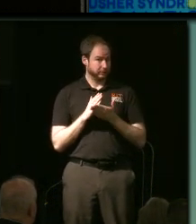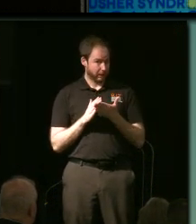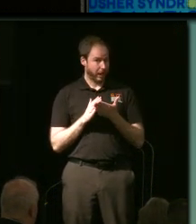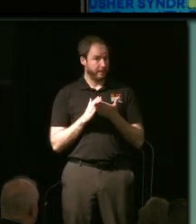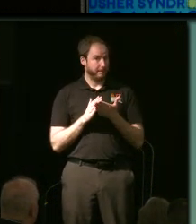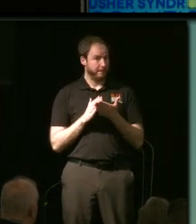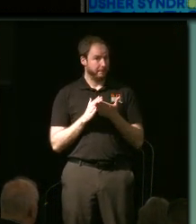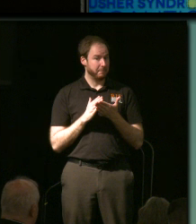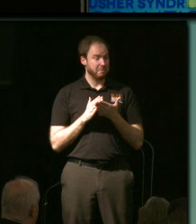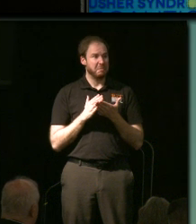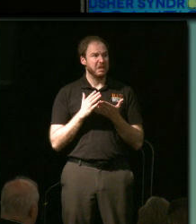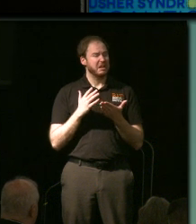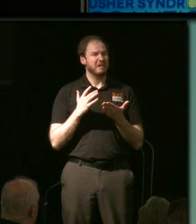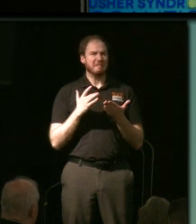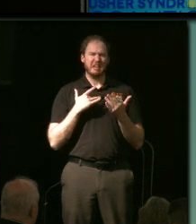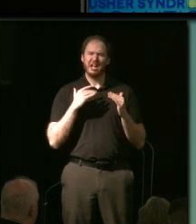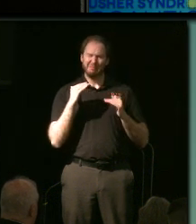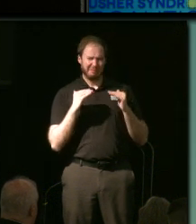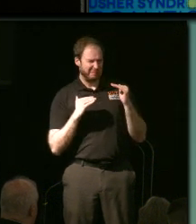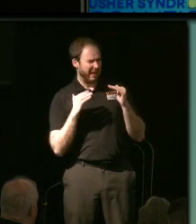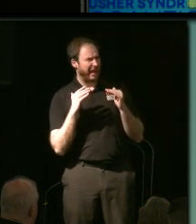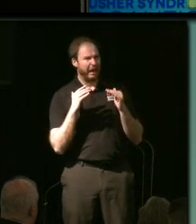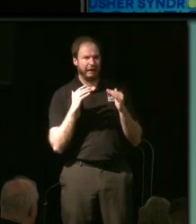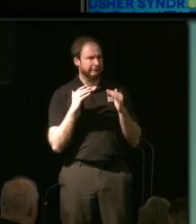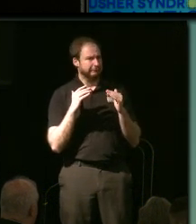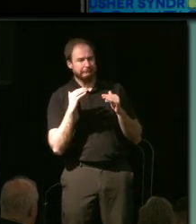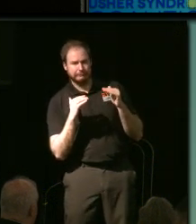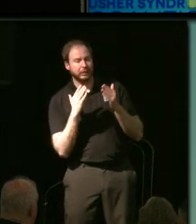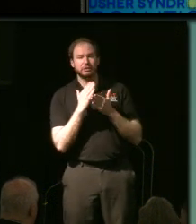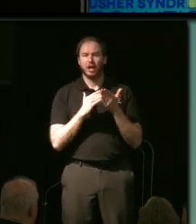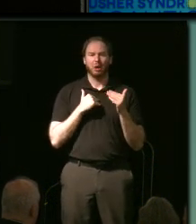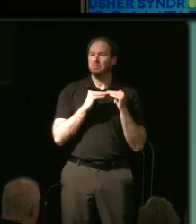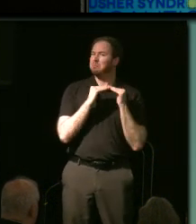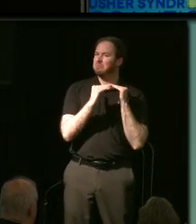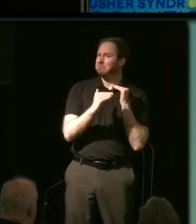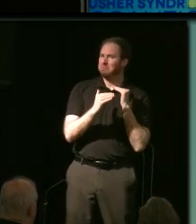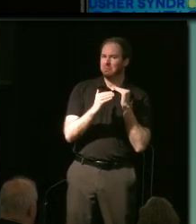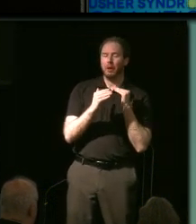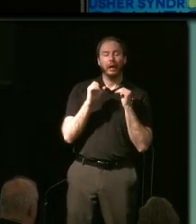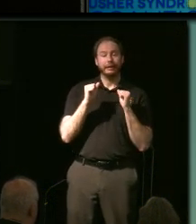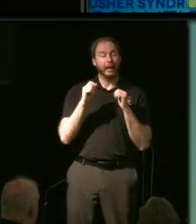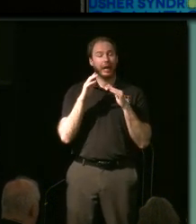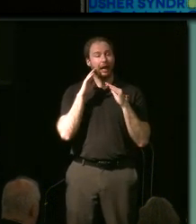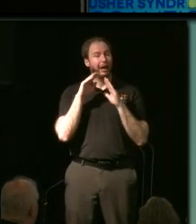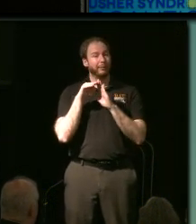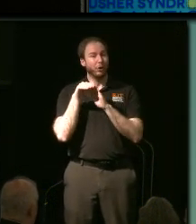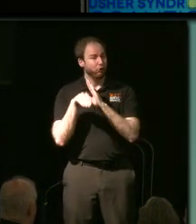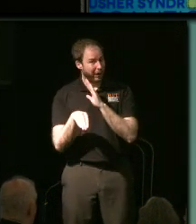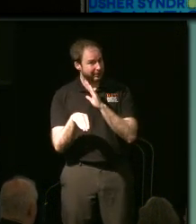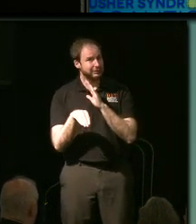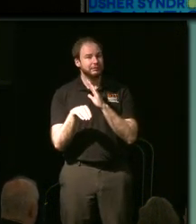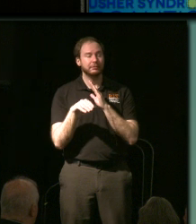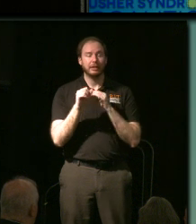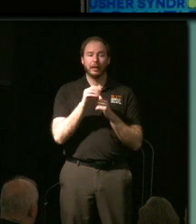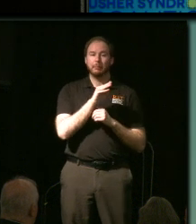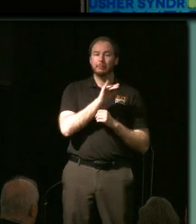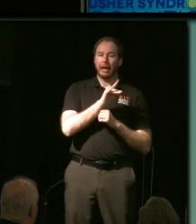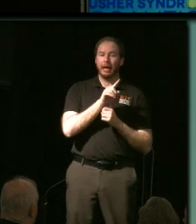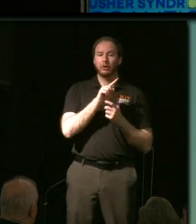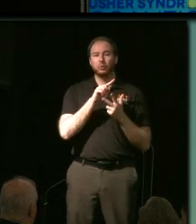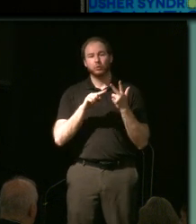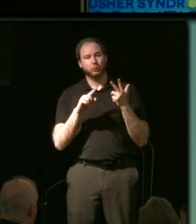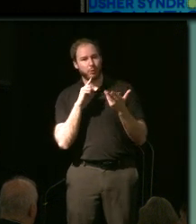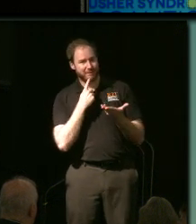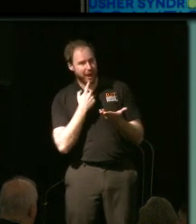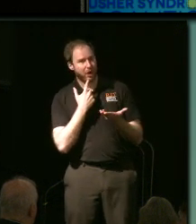a feeling of a loss of balance and some do not. It can also be progressive, from mild to